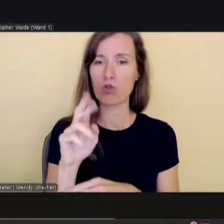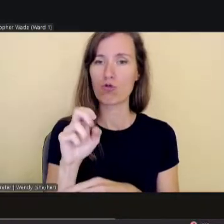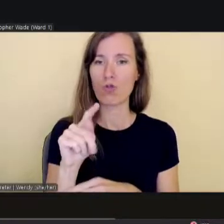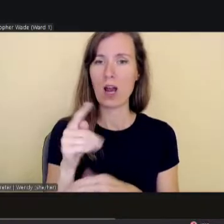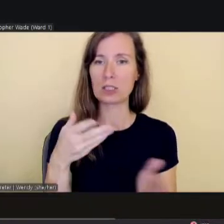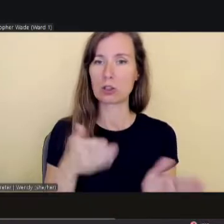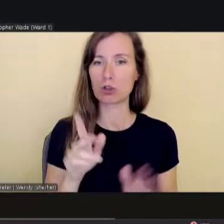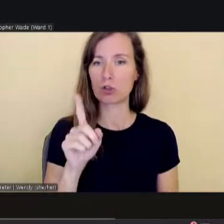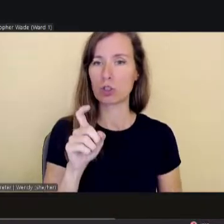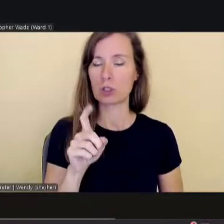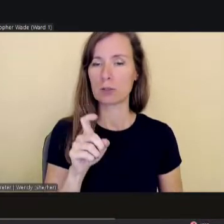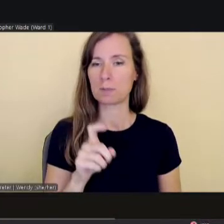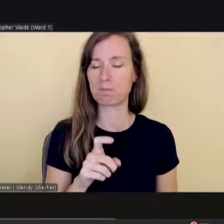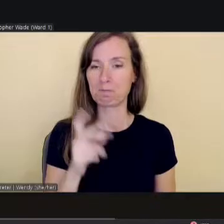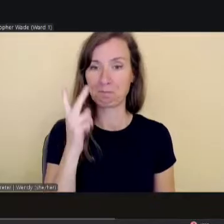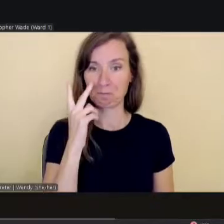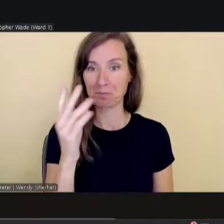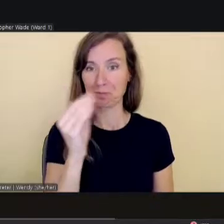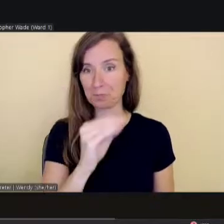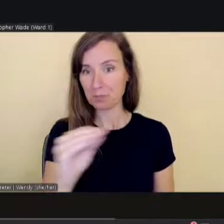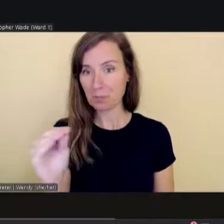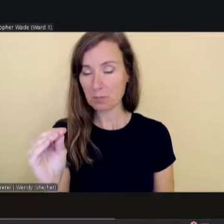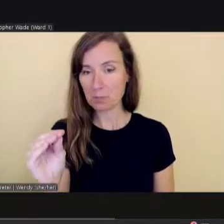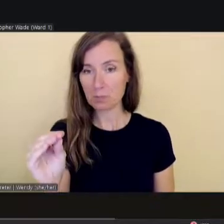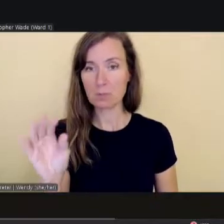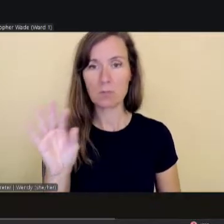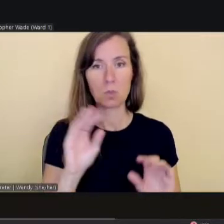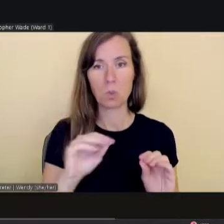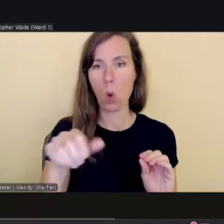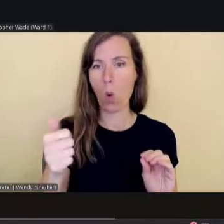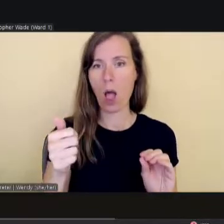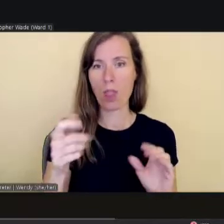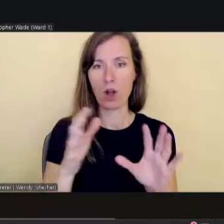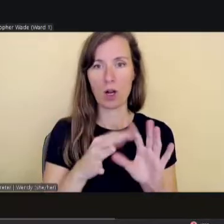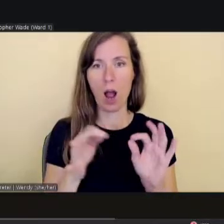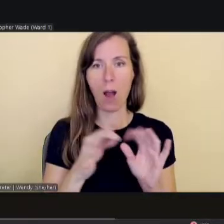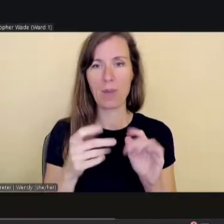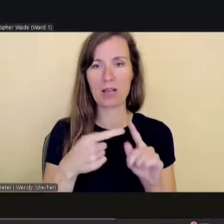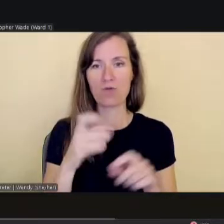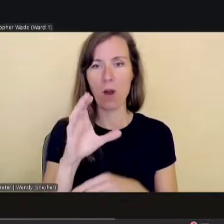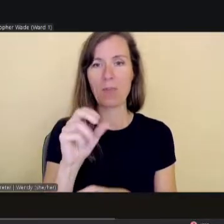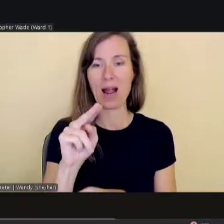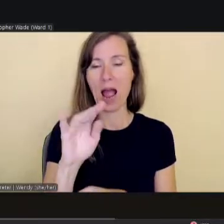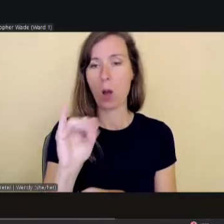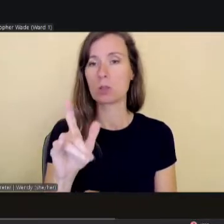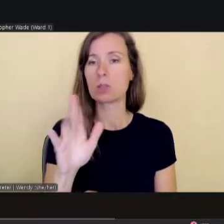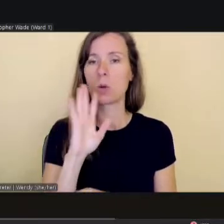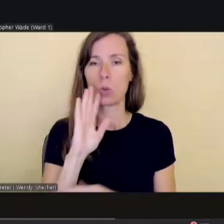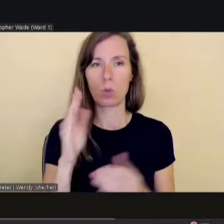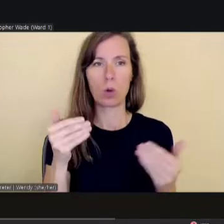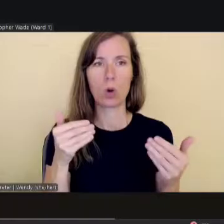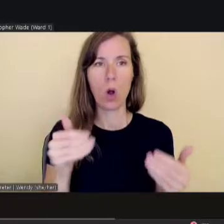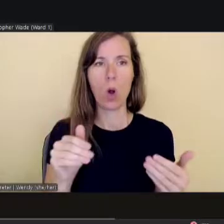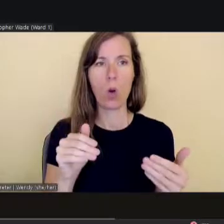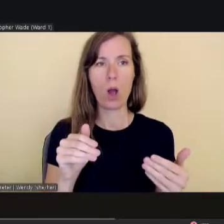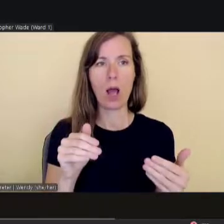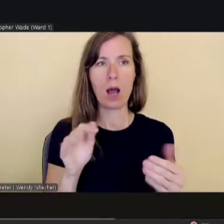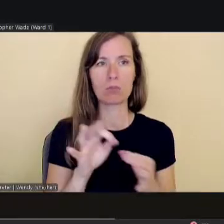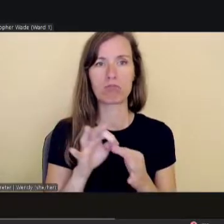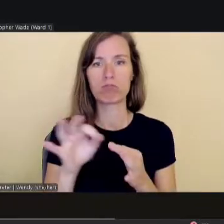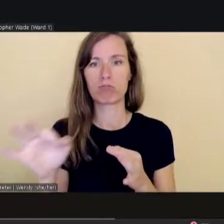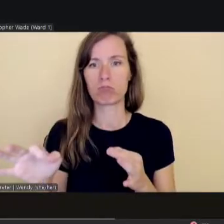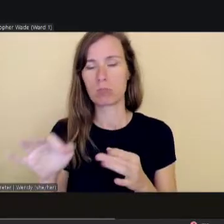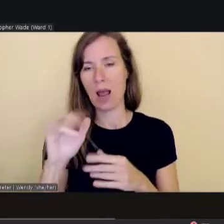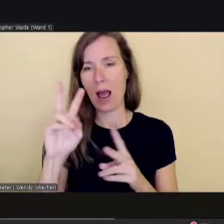Seeing none and seeing no other comments from the council, we will duly bump this item to the December